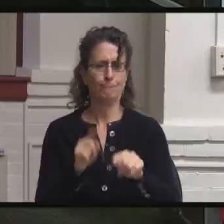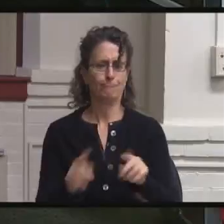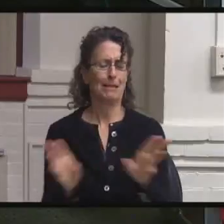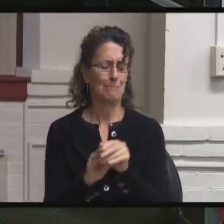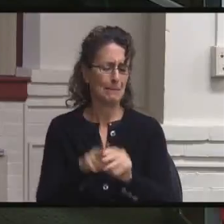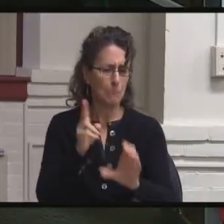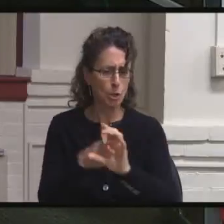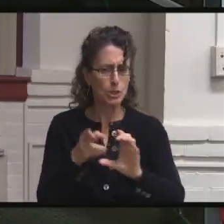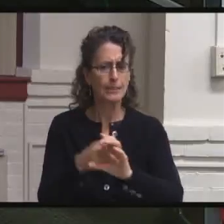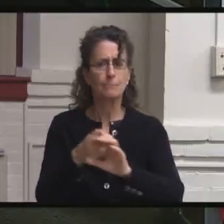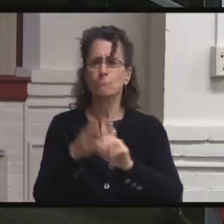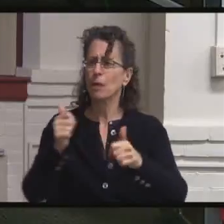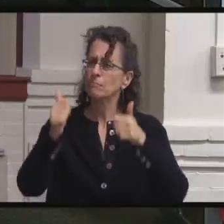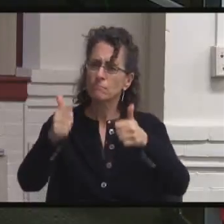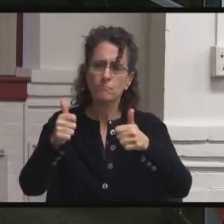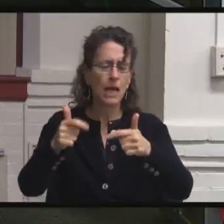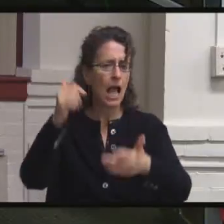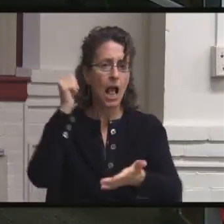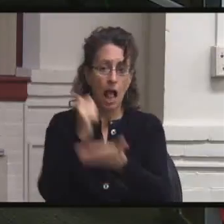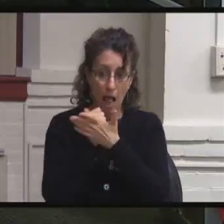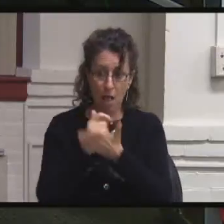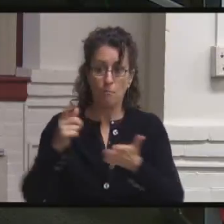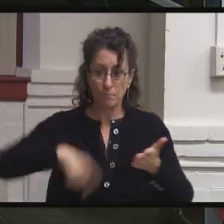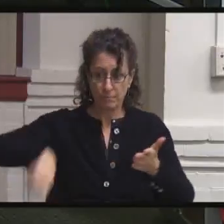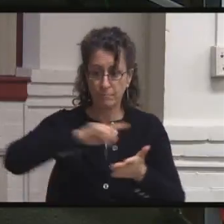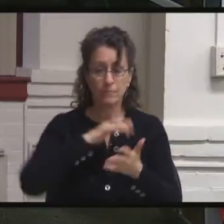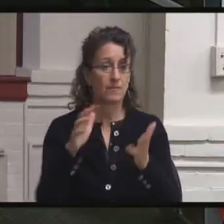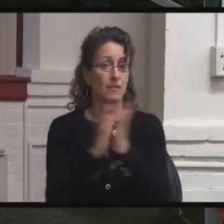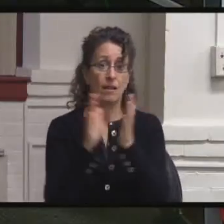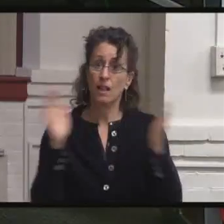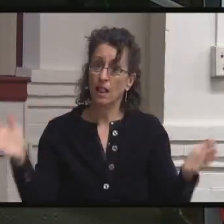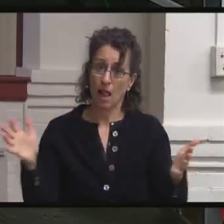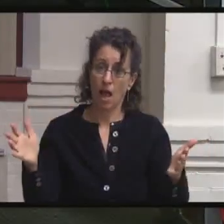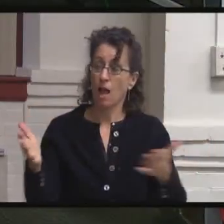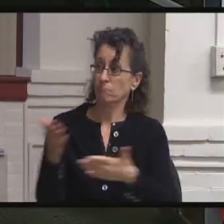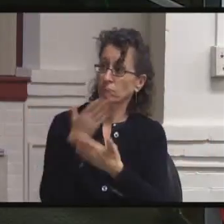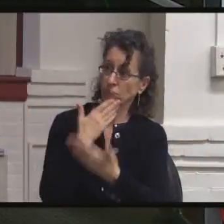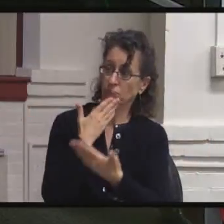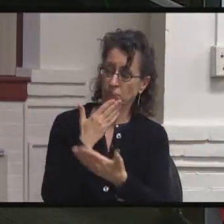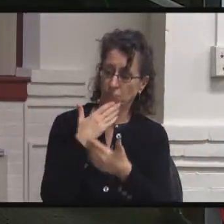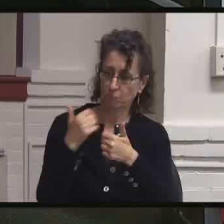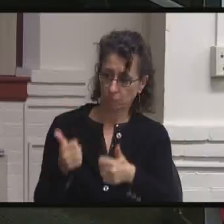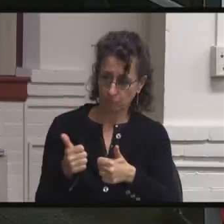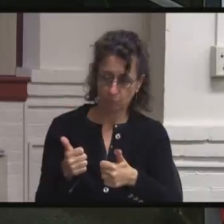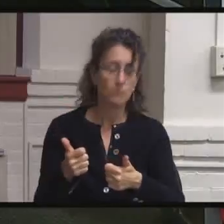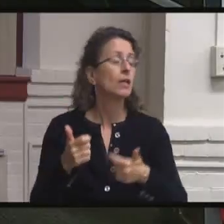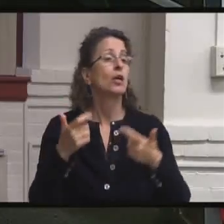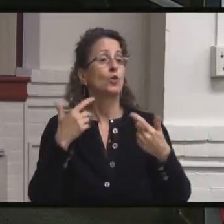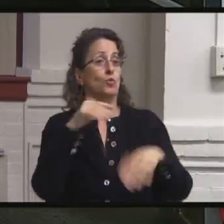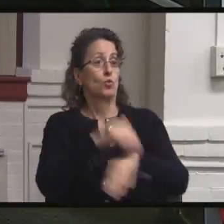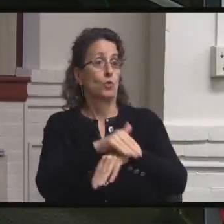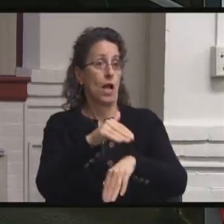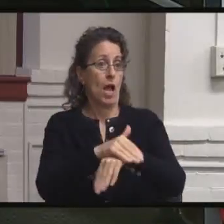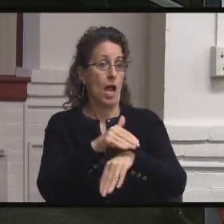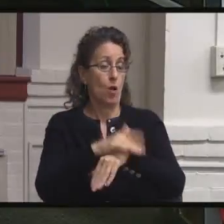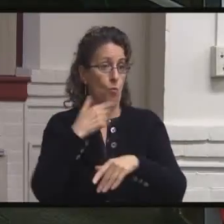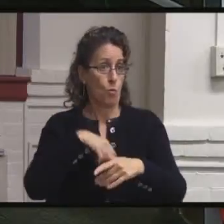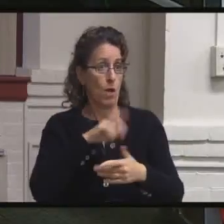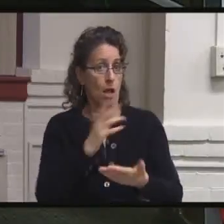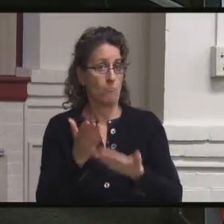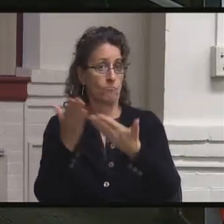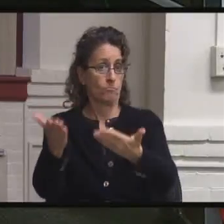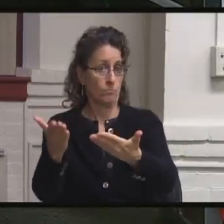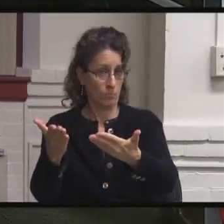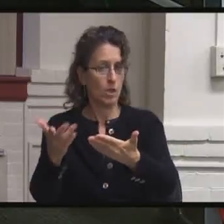manner, and was a valuable asset of the process, the results of which we're bringing for your consideration this